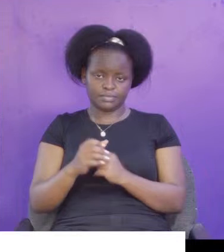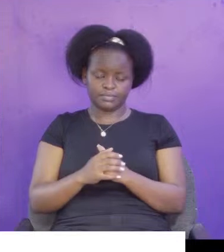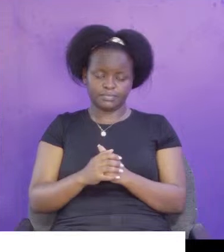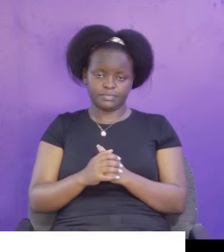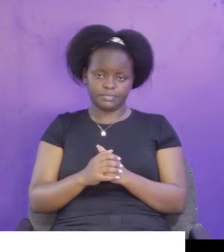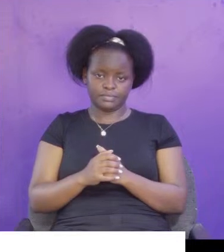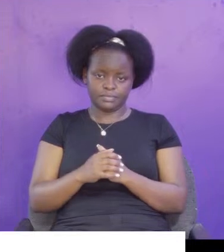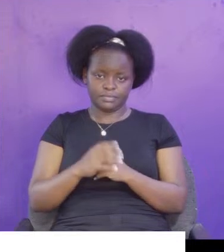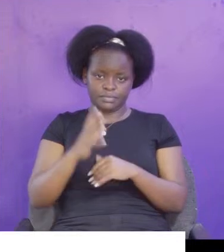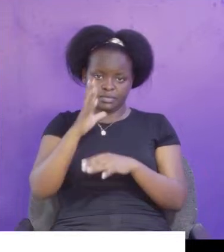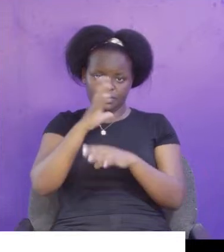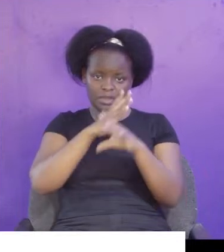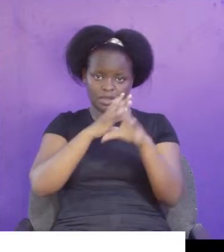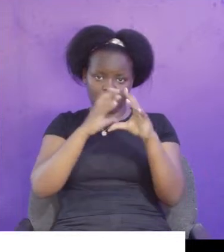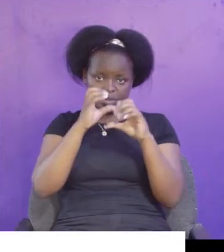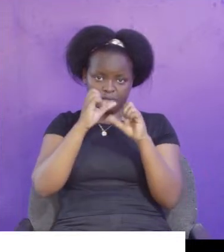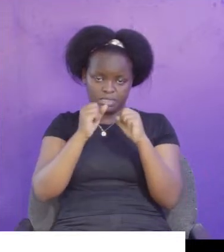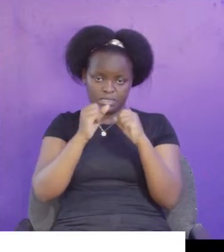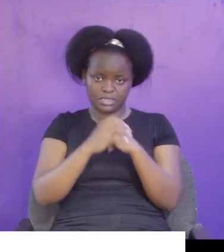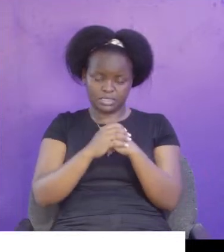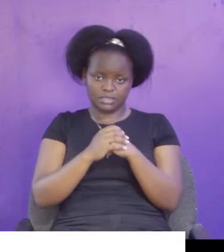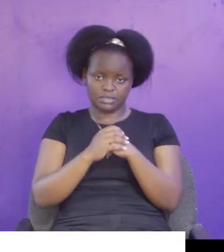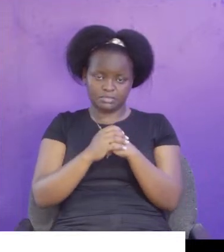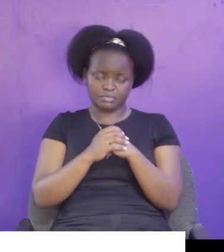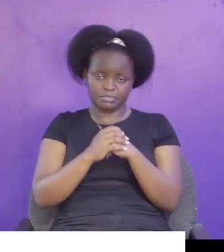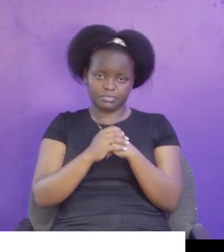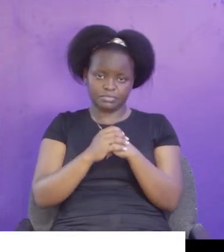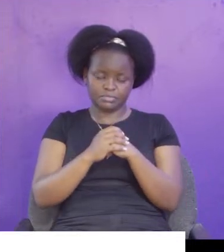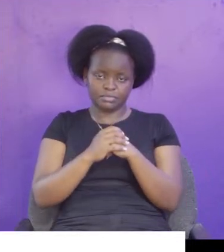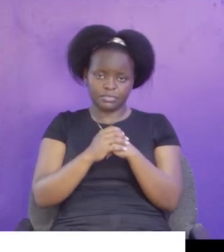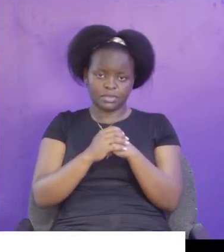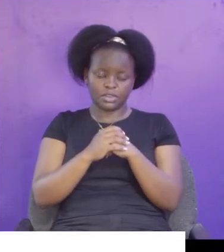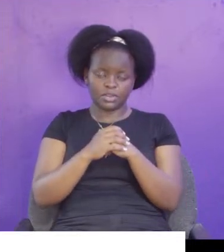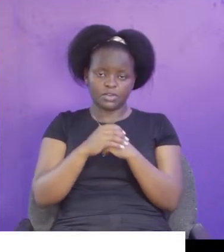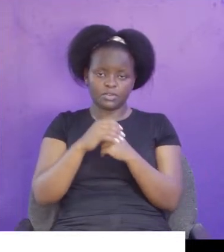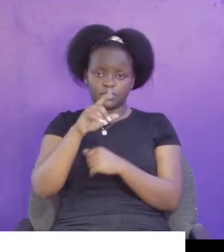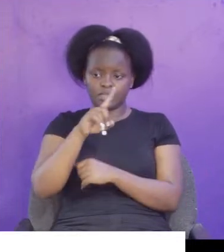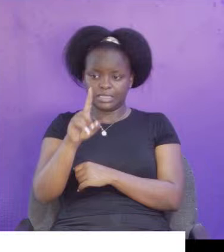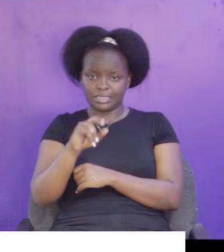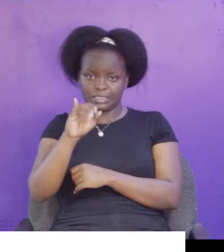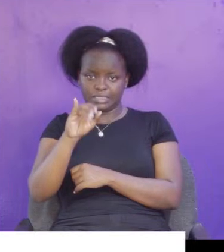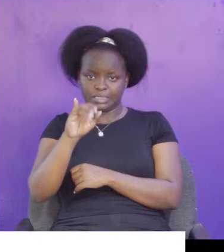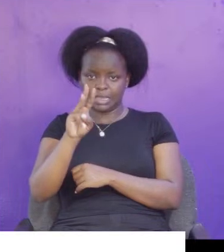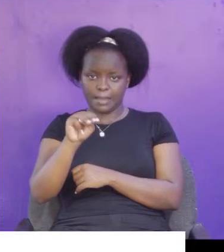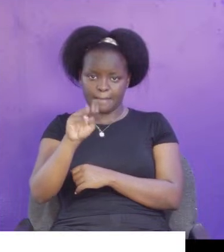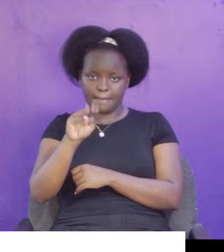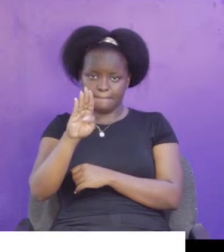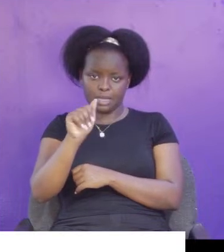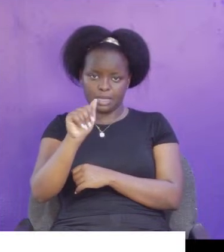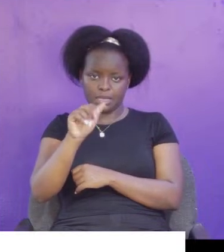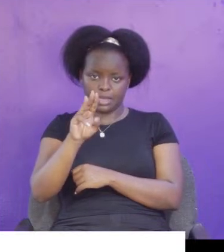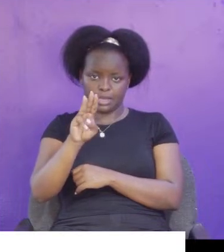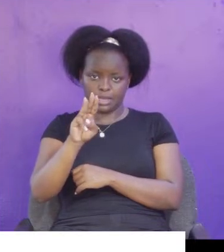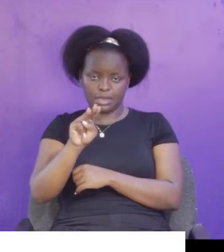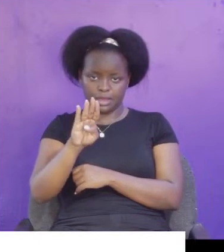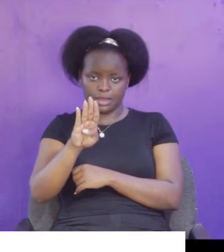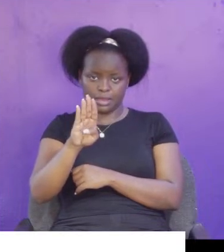President of the Republic of Zimbabwe, His Excellency